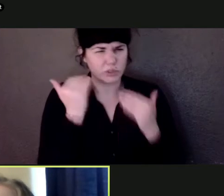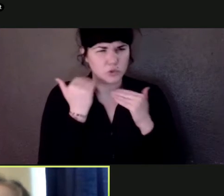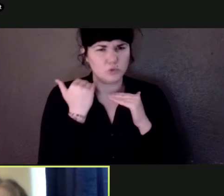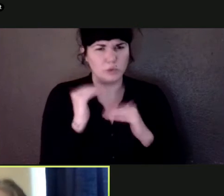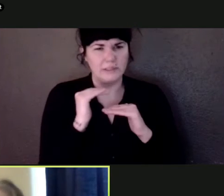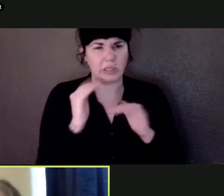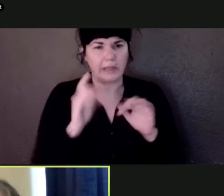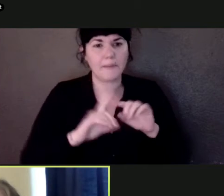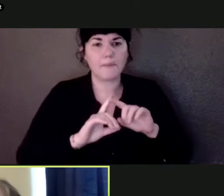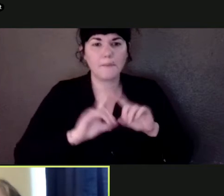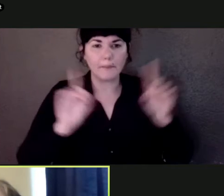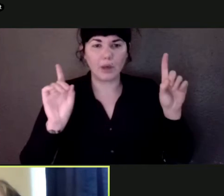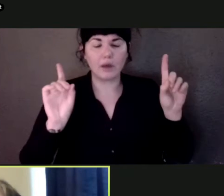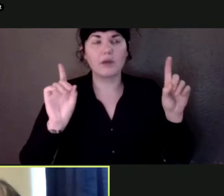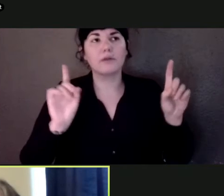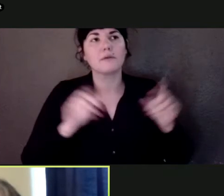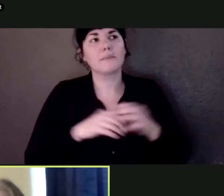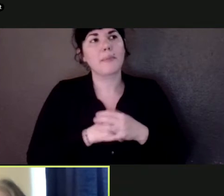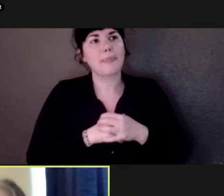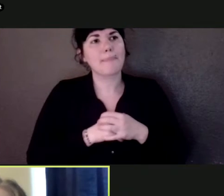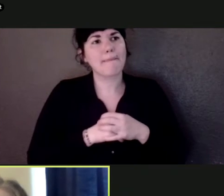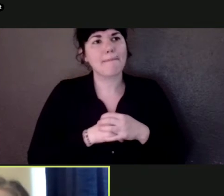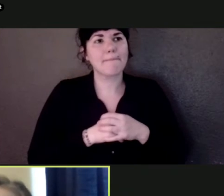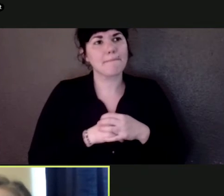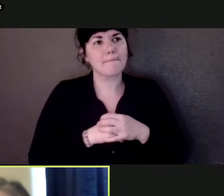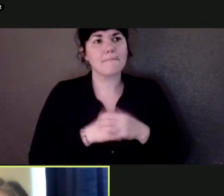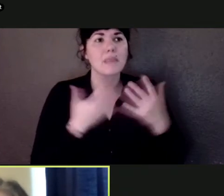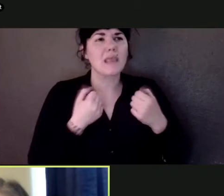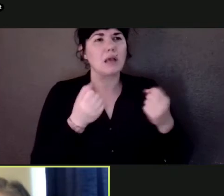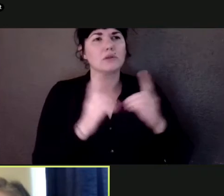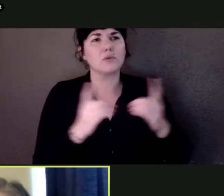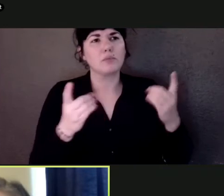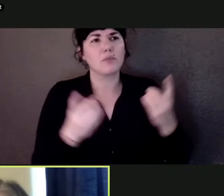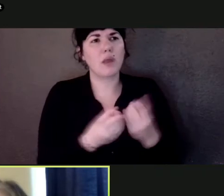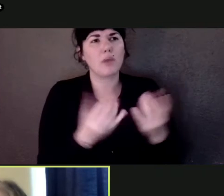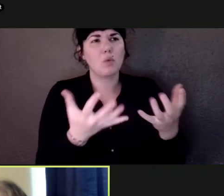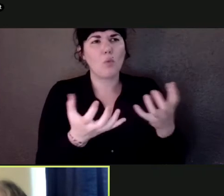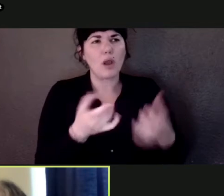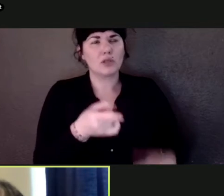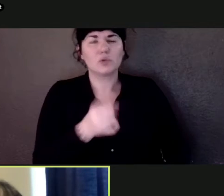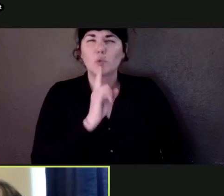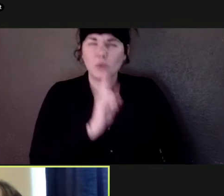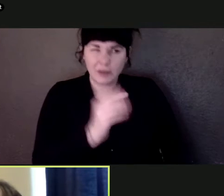conscious about how many people you're interacting with.